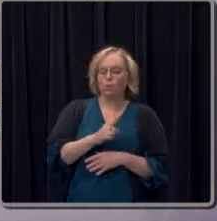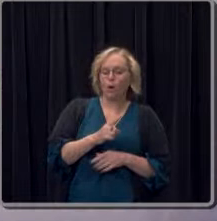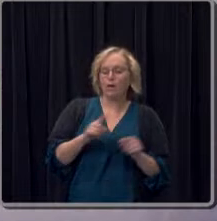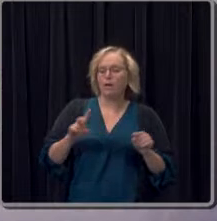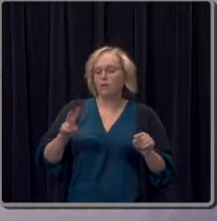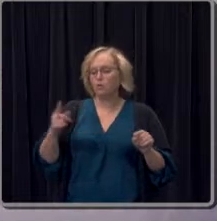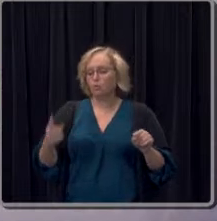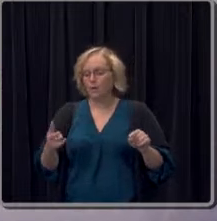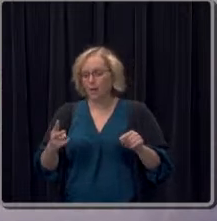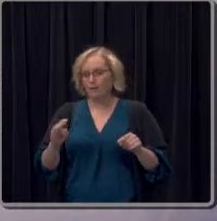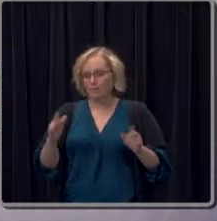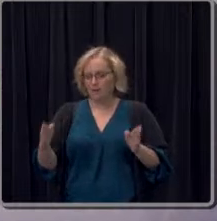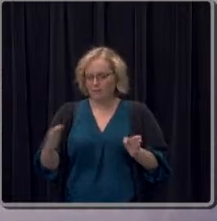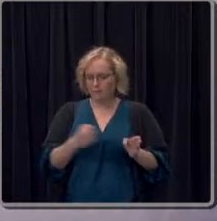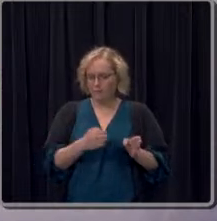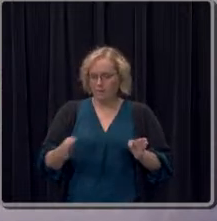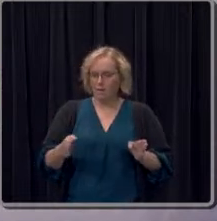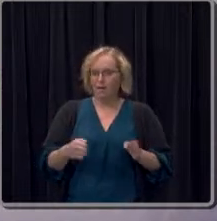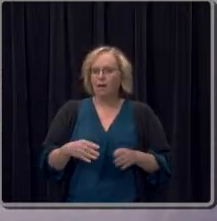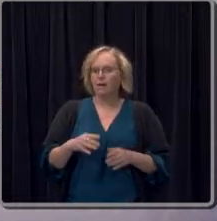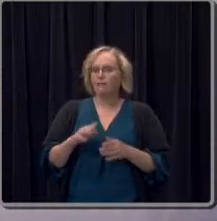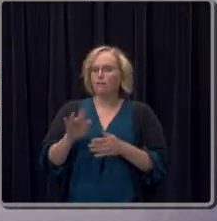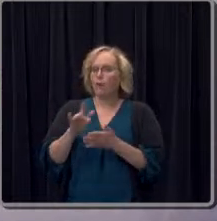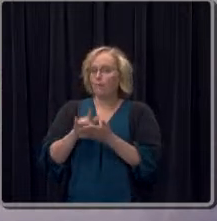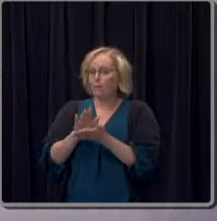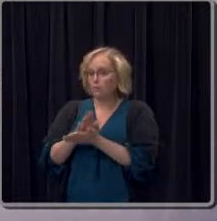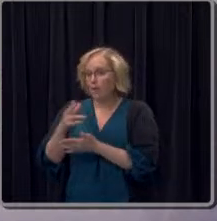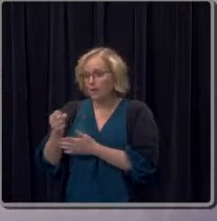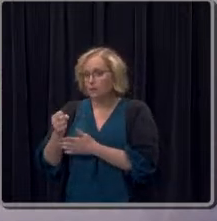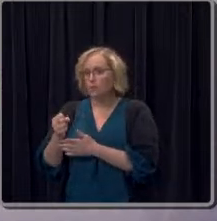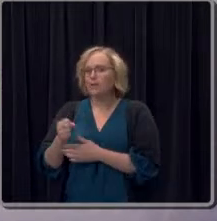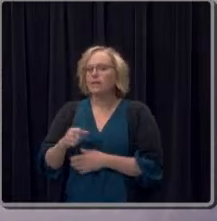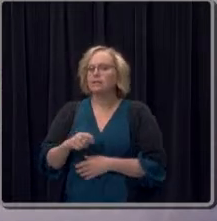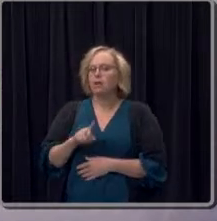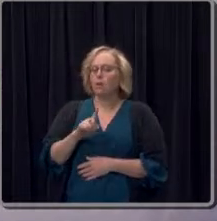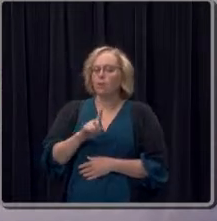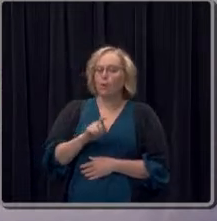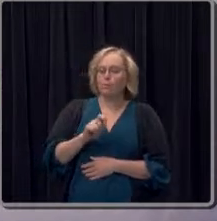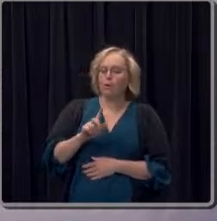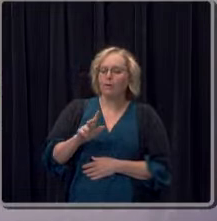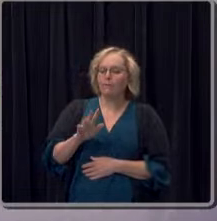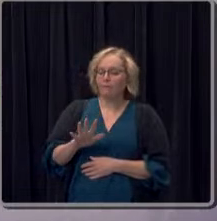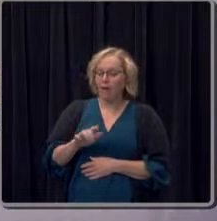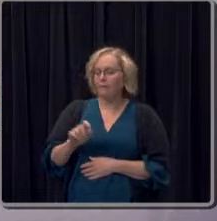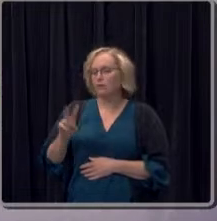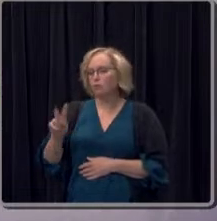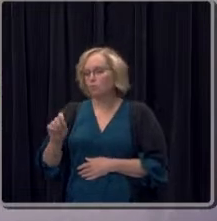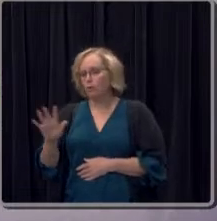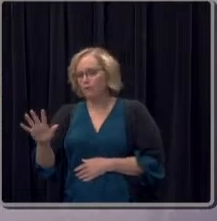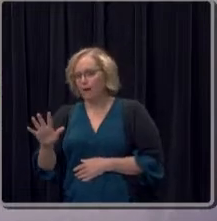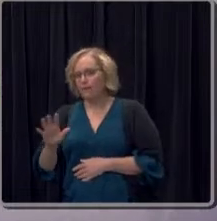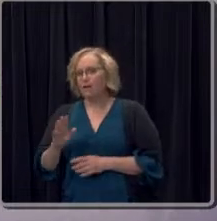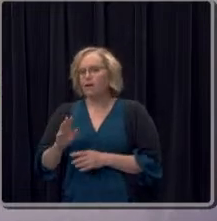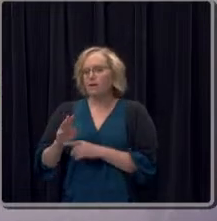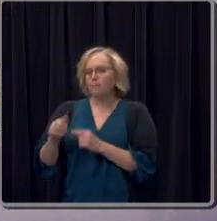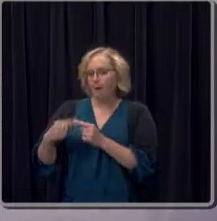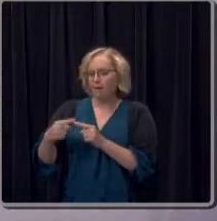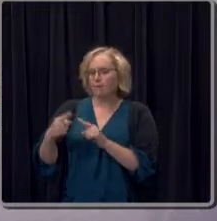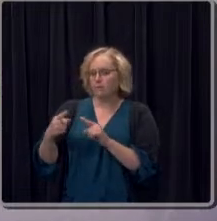middle school, and high school, it's students that live 1.5 to 2.5 miles. So we may look at bumping that out potentially